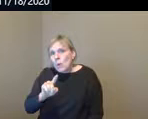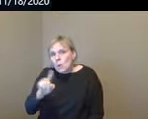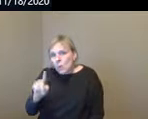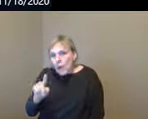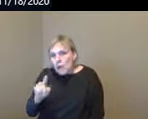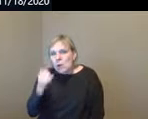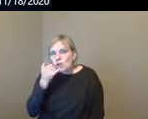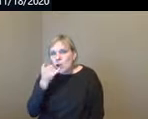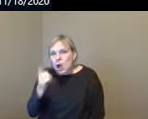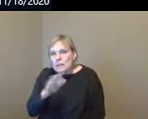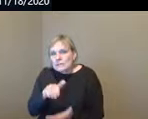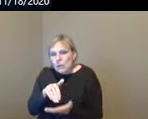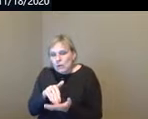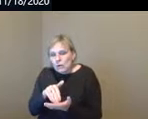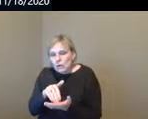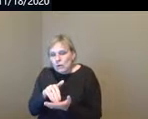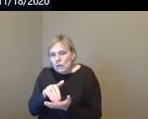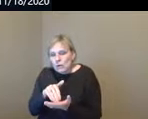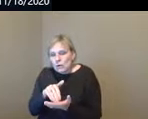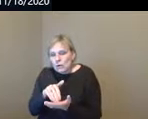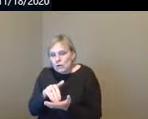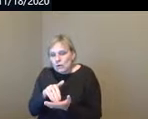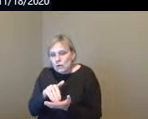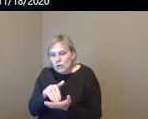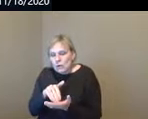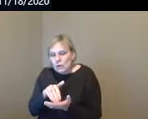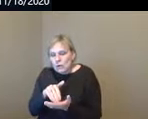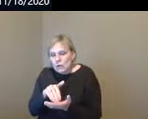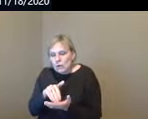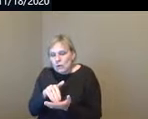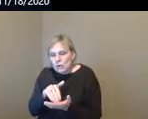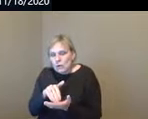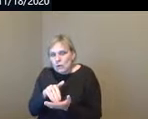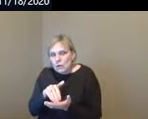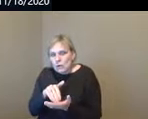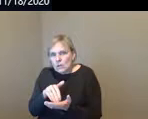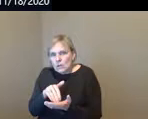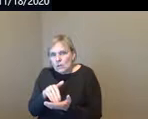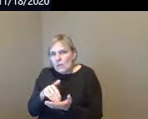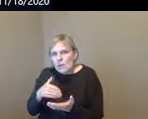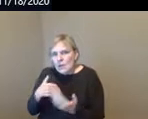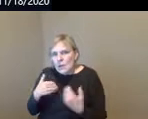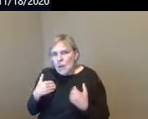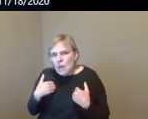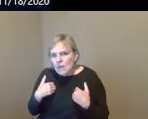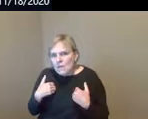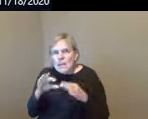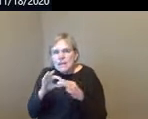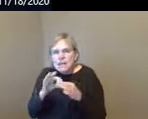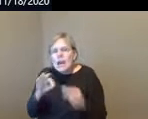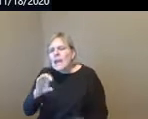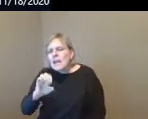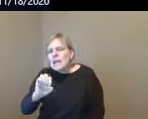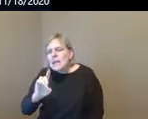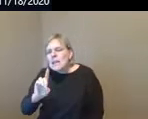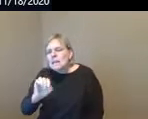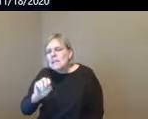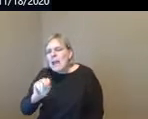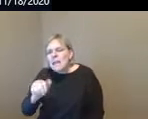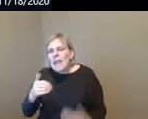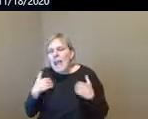911 call center, like it used to have, like in Hopkins or in Edina, they all have